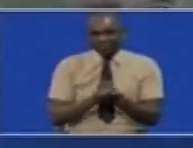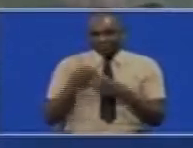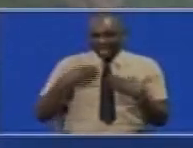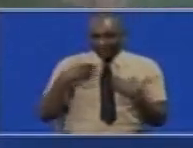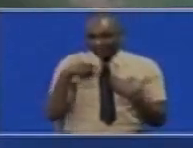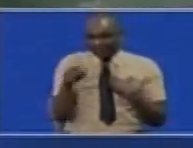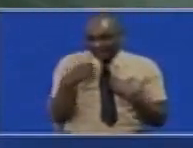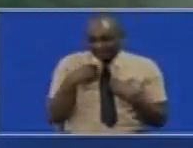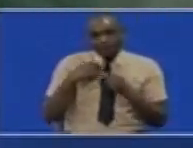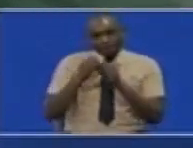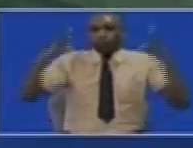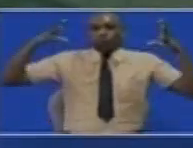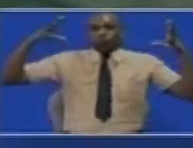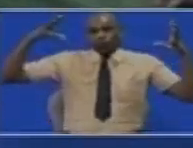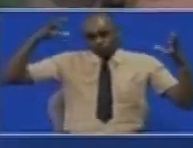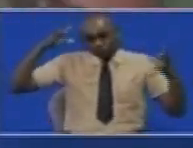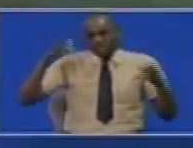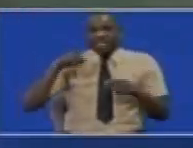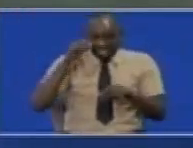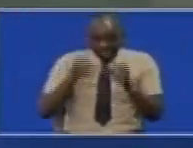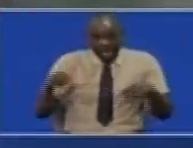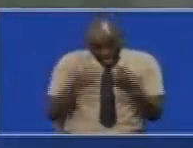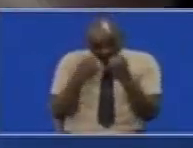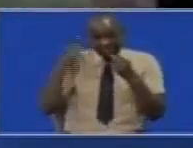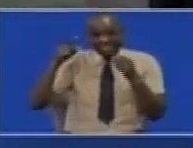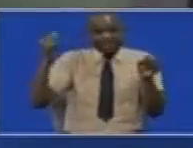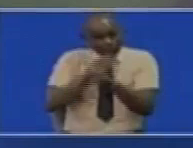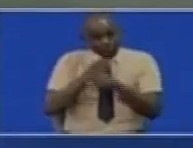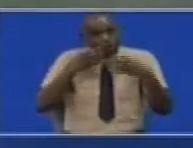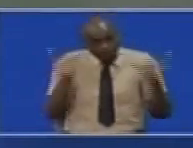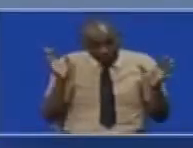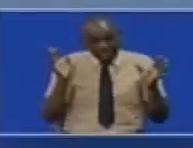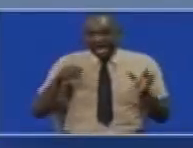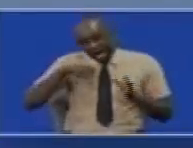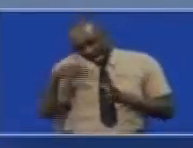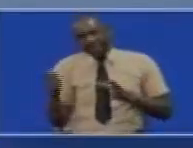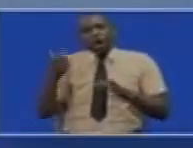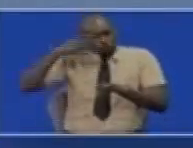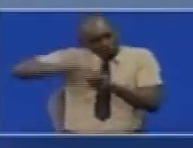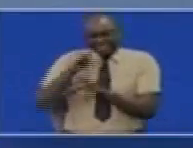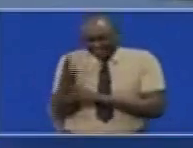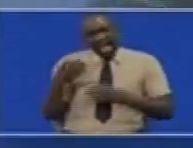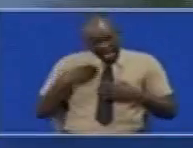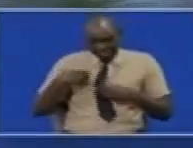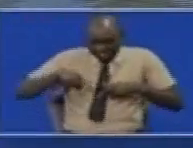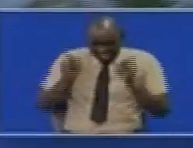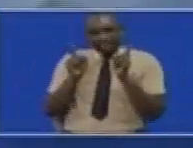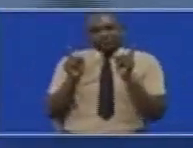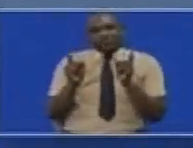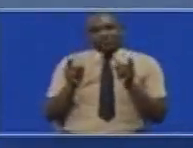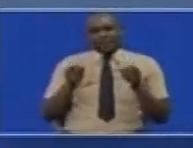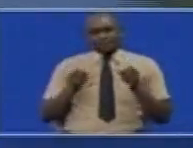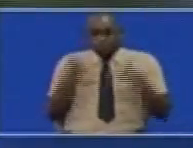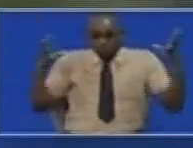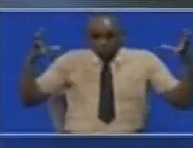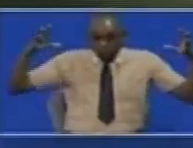chute, which then deploys the parachute. In case the parachute fails to open, an automatic parachute is activated when the diver reaches a